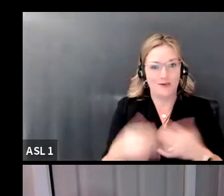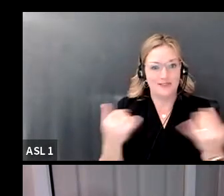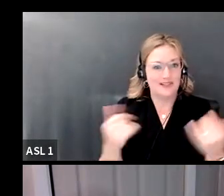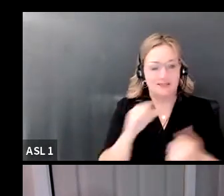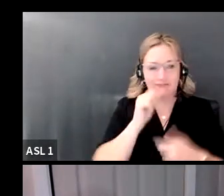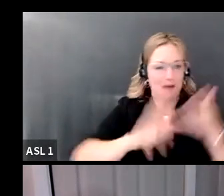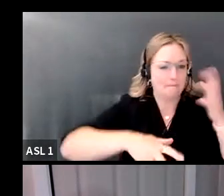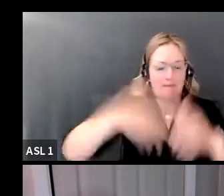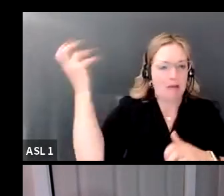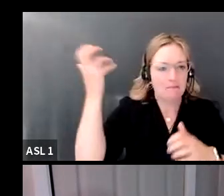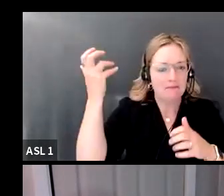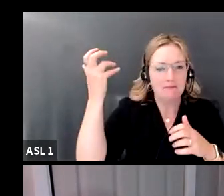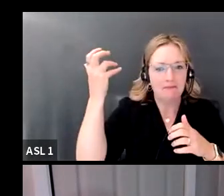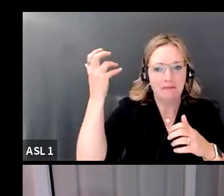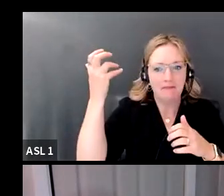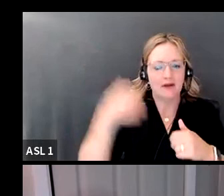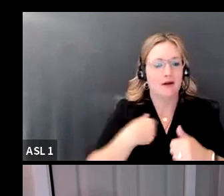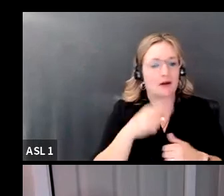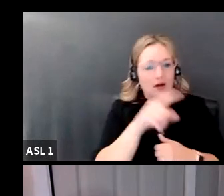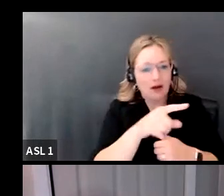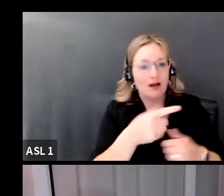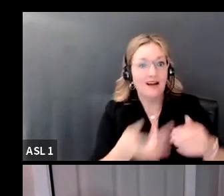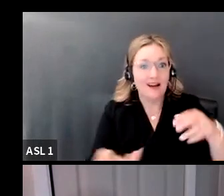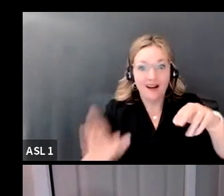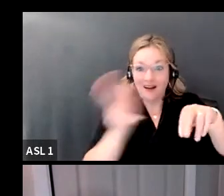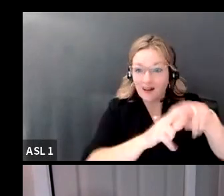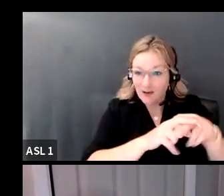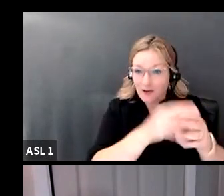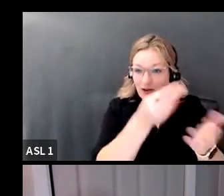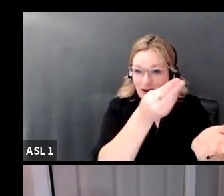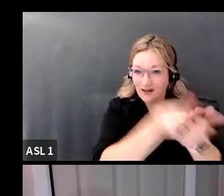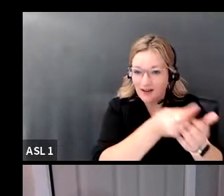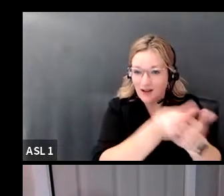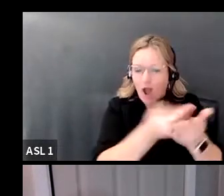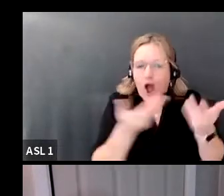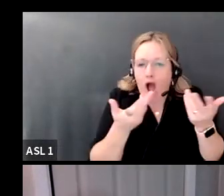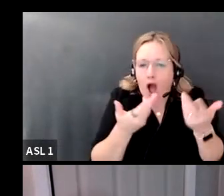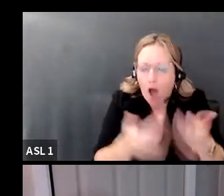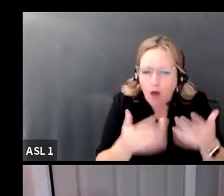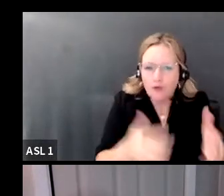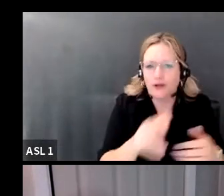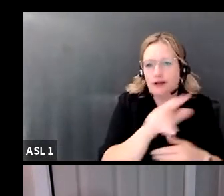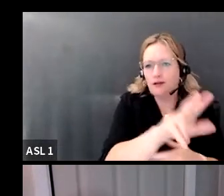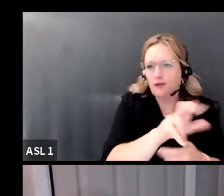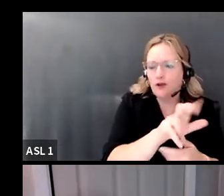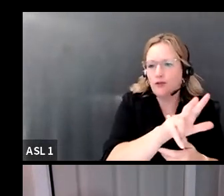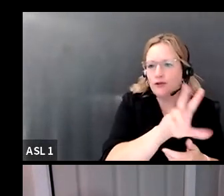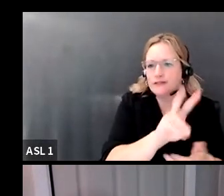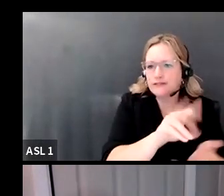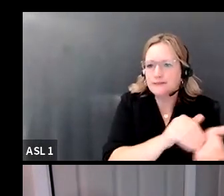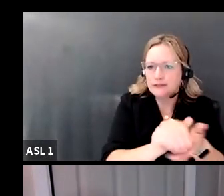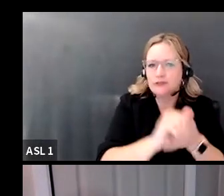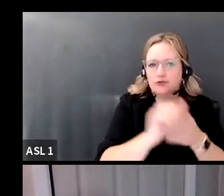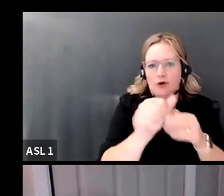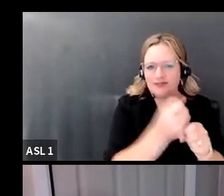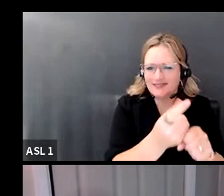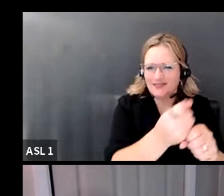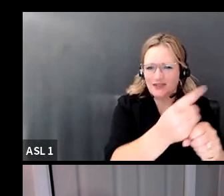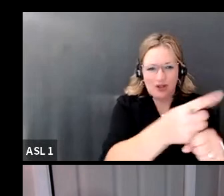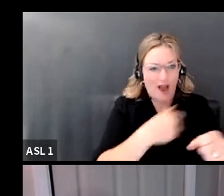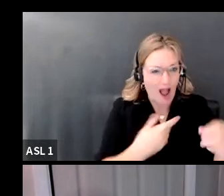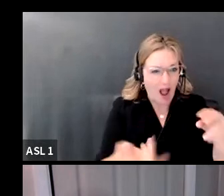talking about a 13 million increase to an institution that already receives more than 346 million dollars a year this is